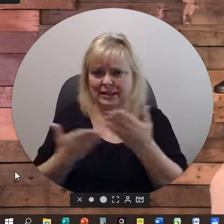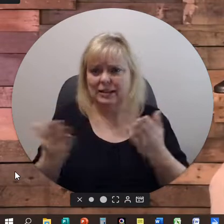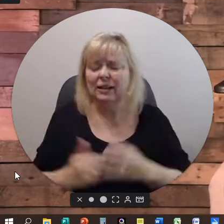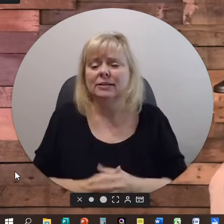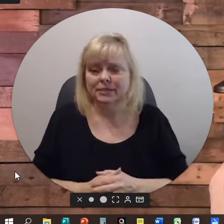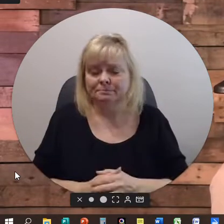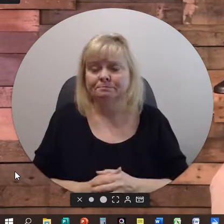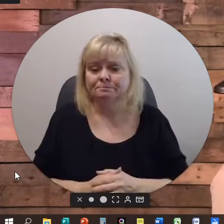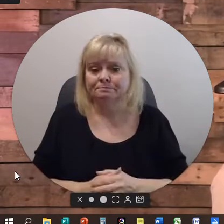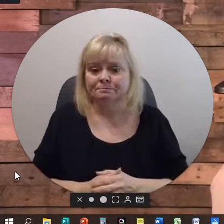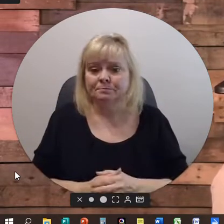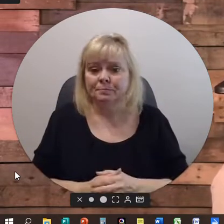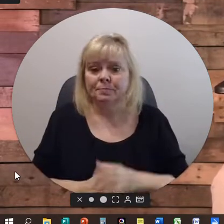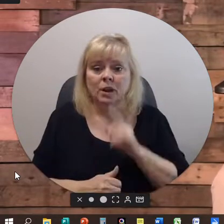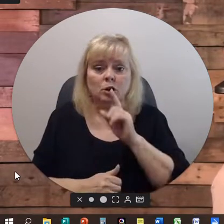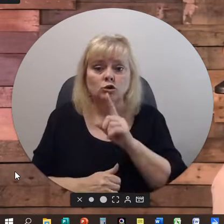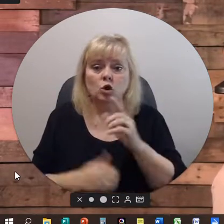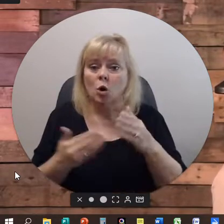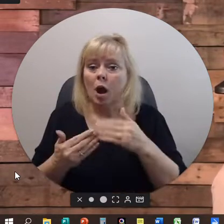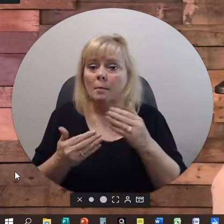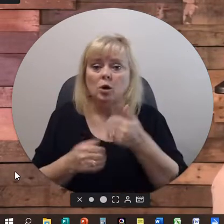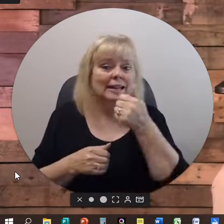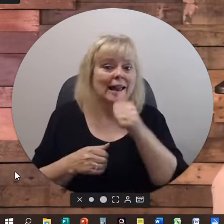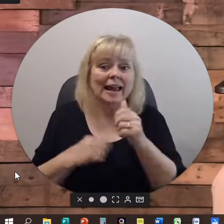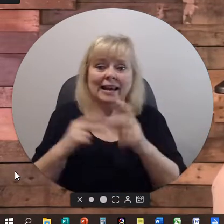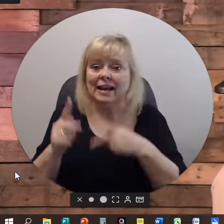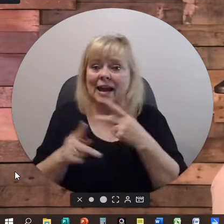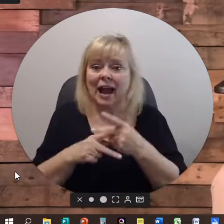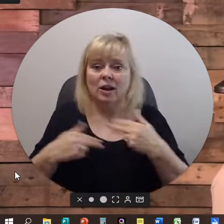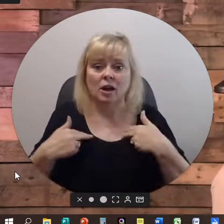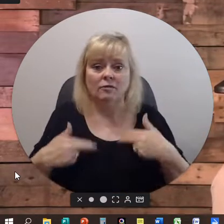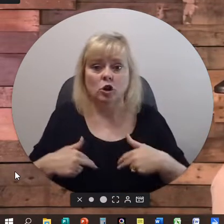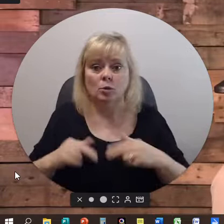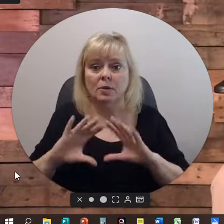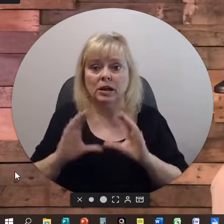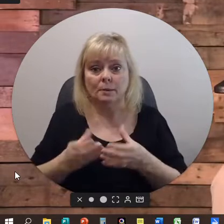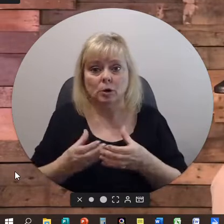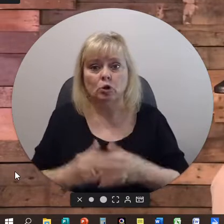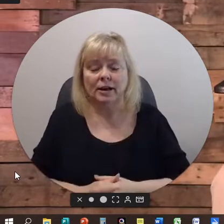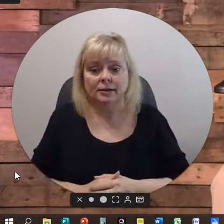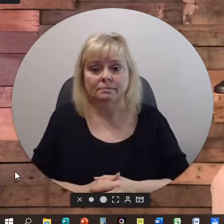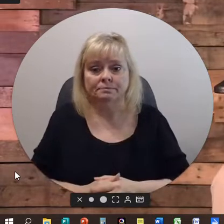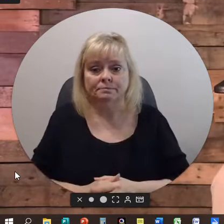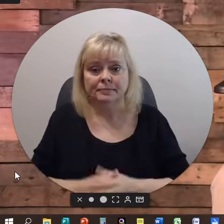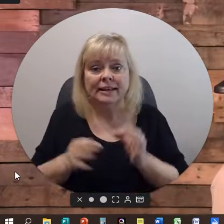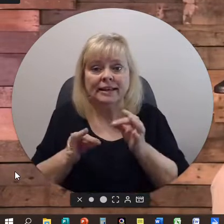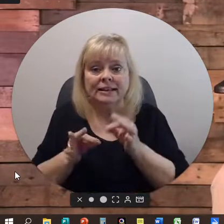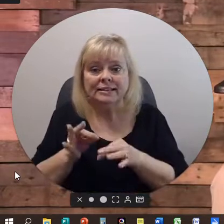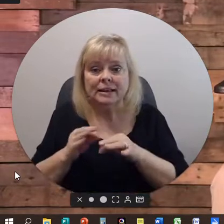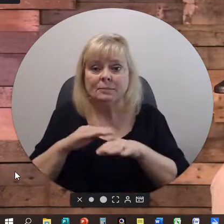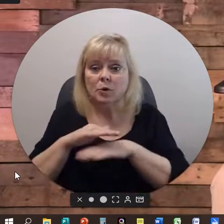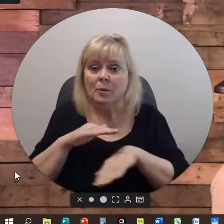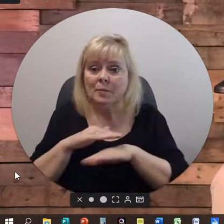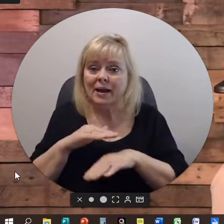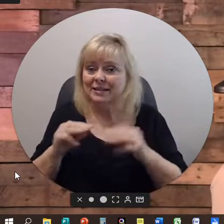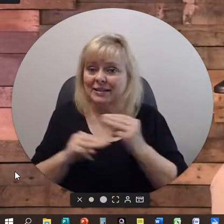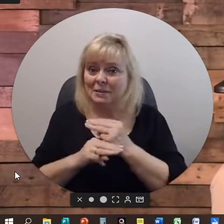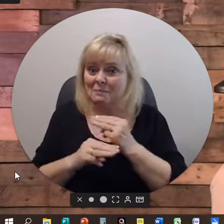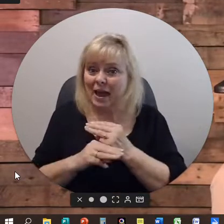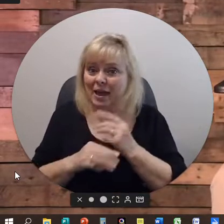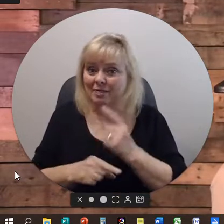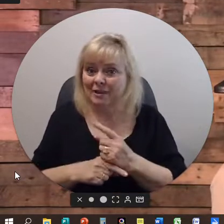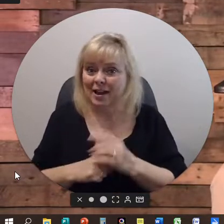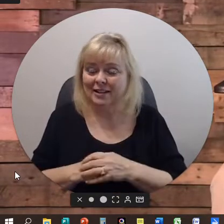true of nearly any type of human community. It's as simple as basic arithmetic, right? The coming together of